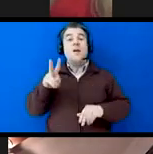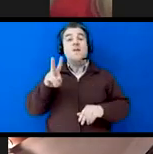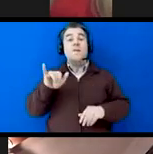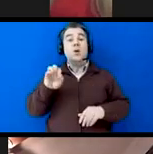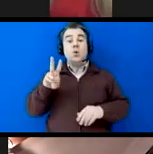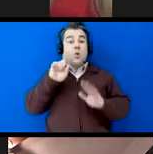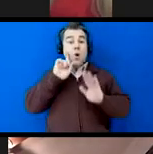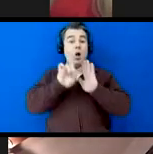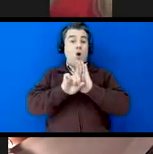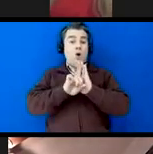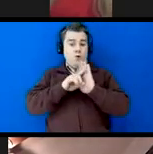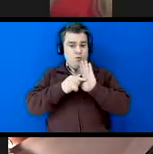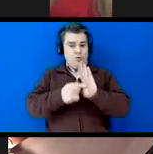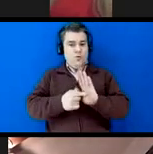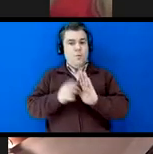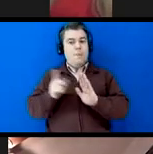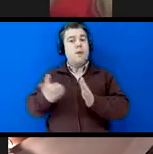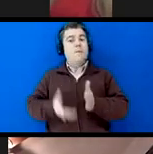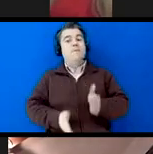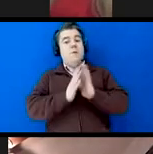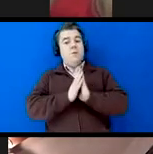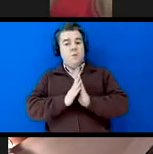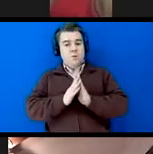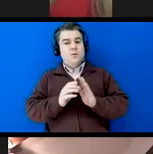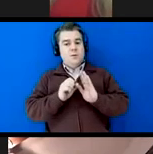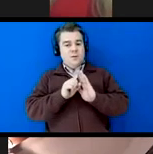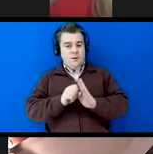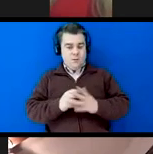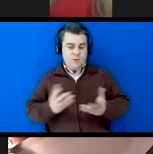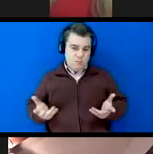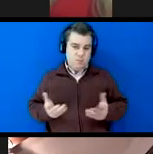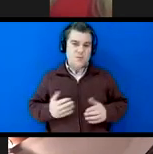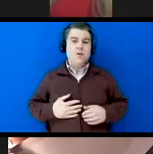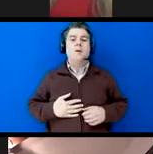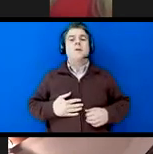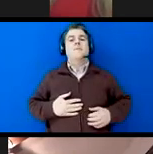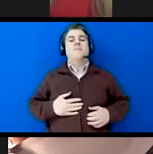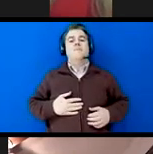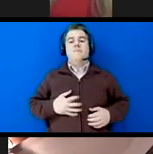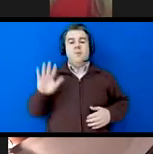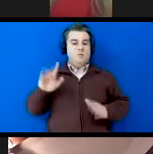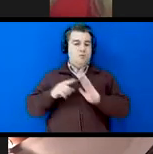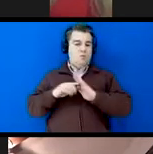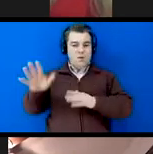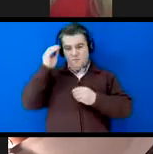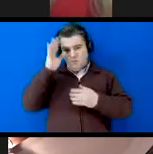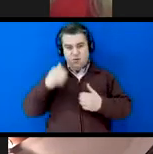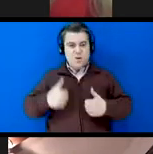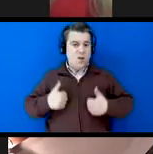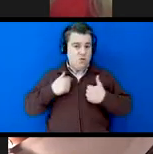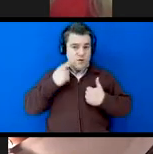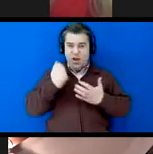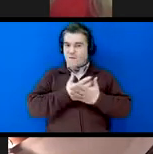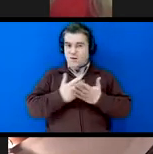which actually will show you that they're requesting the sample, okay? And it shows their information, their address, and everything for you as